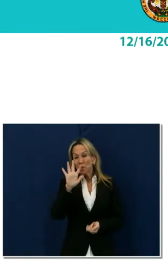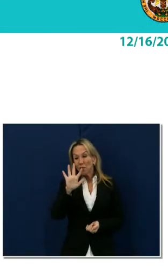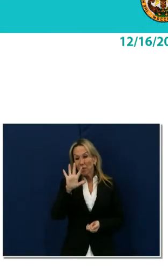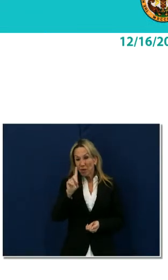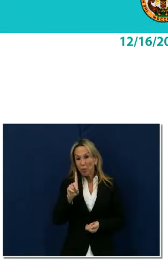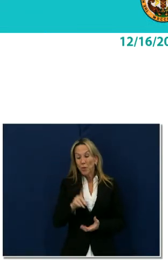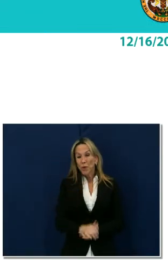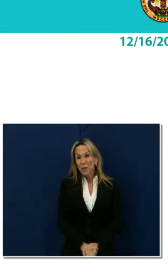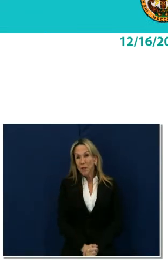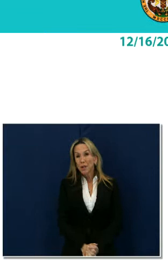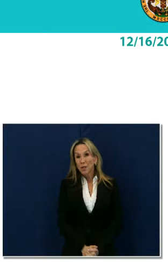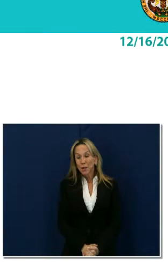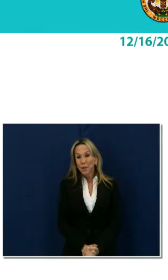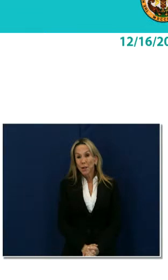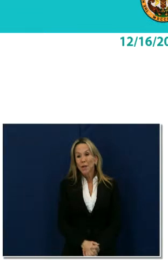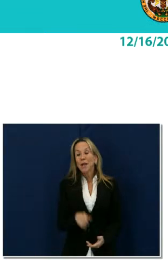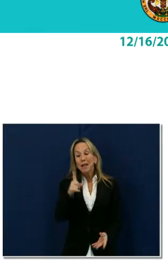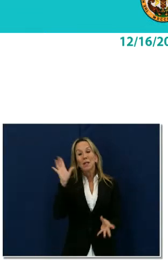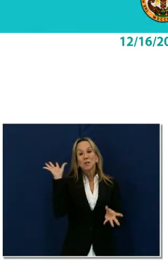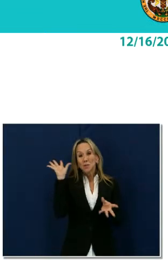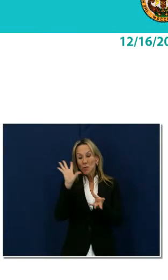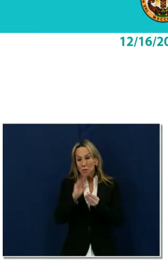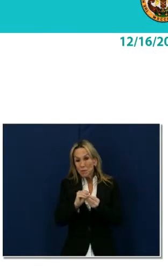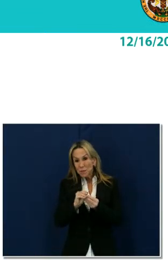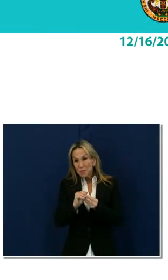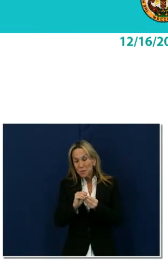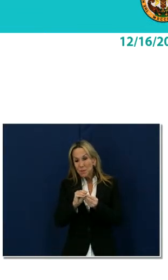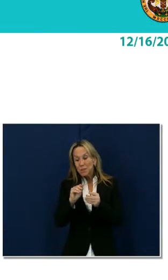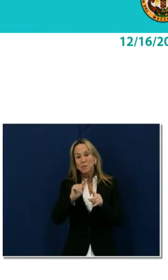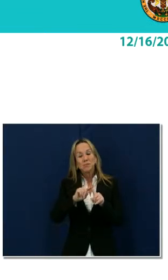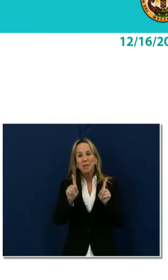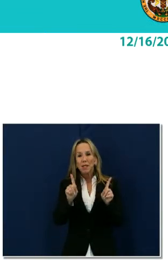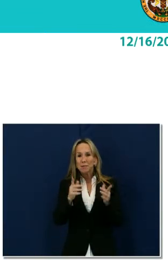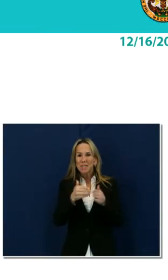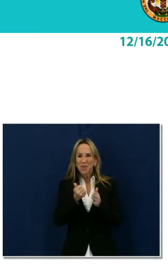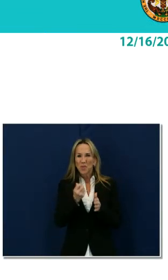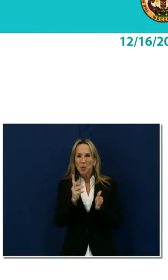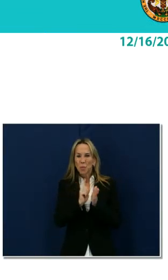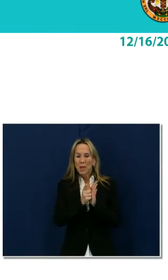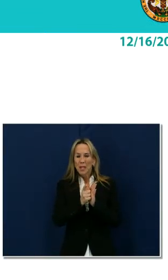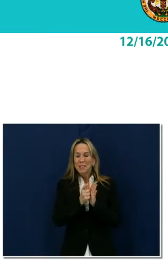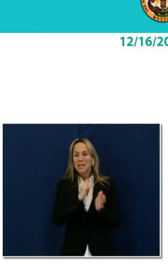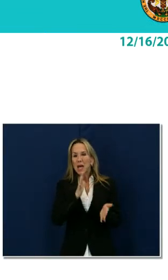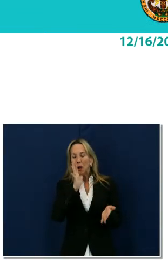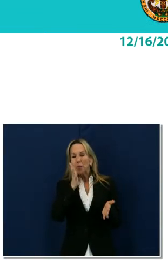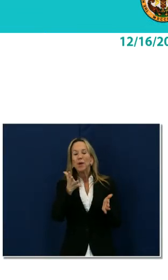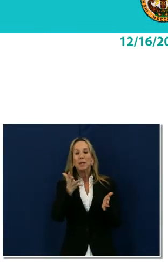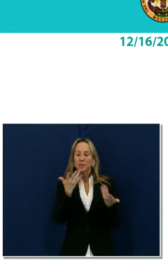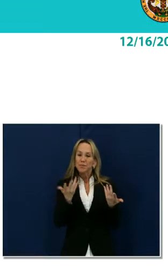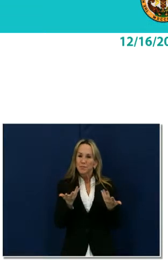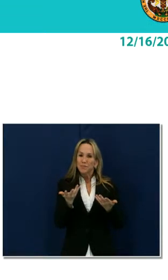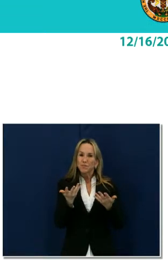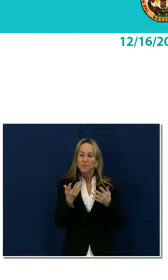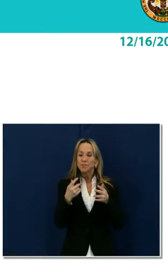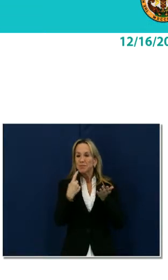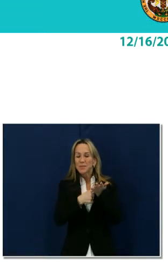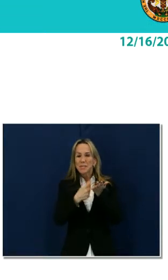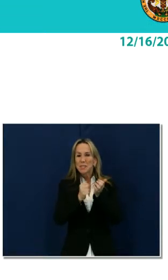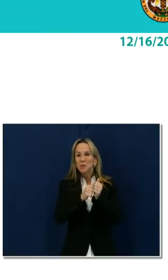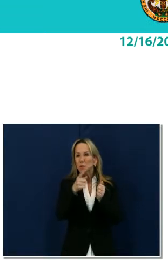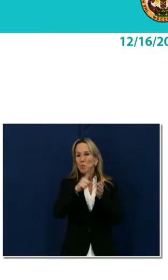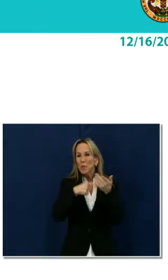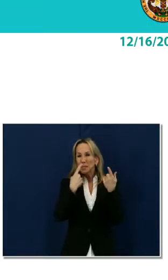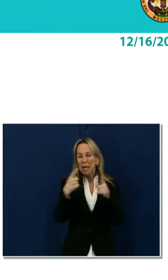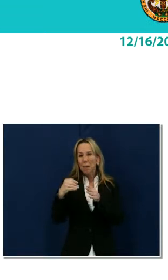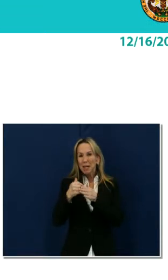5,251. This is cumulative, but in just a few minutes, I will review what has been happening in the past months